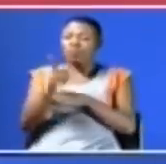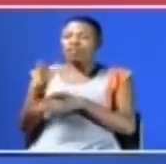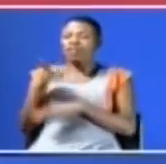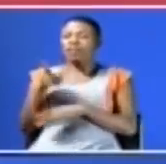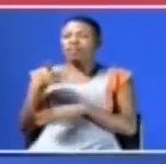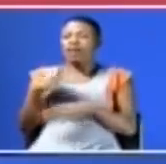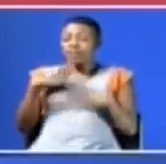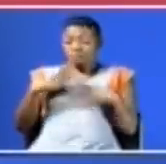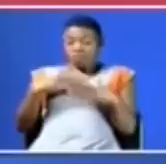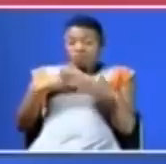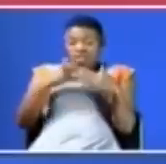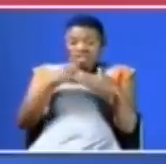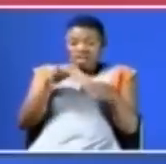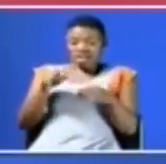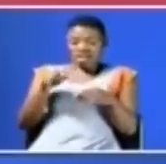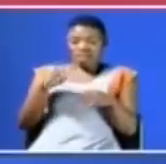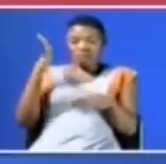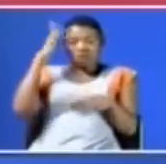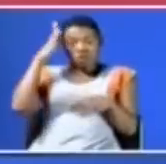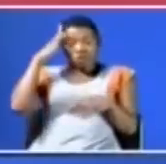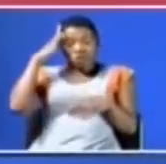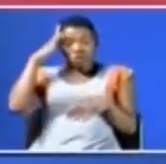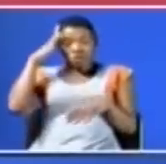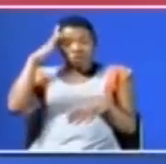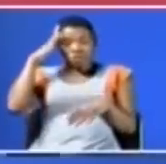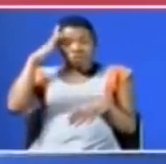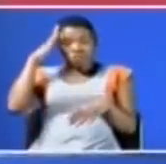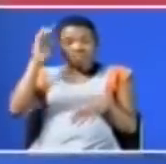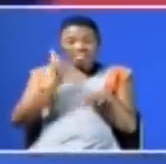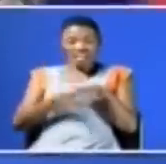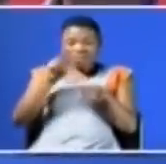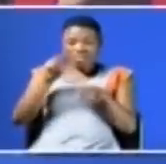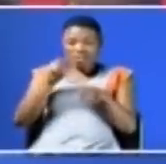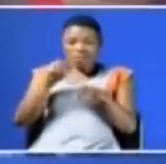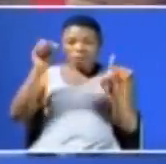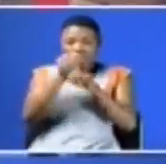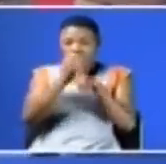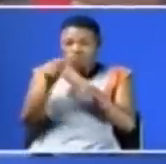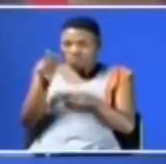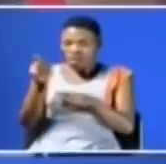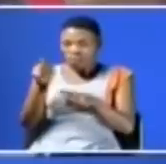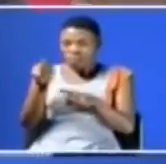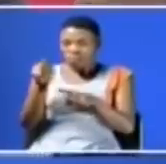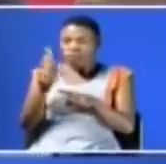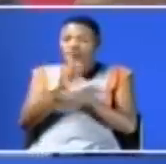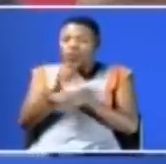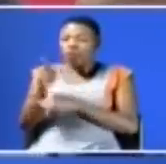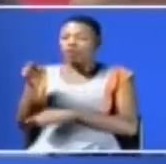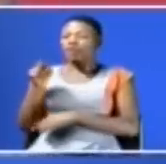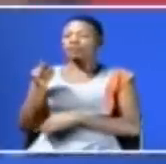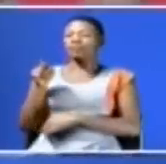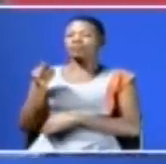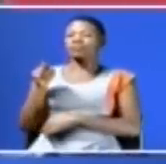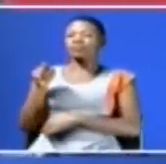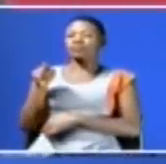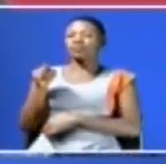him, and thinks he's a beneficiary of, and when he goes after them, they pull out the yellow card, as people are saying. So